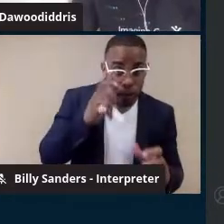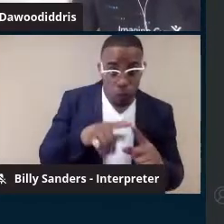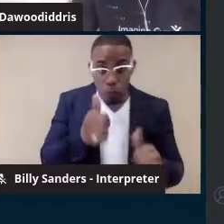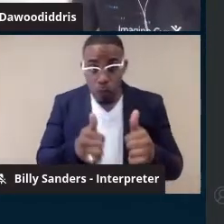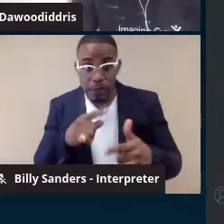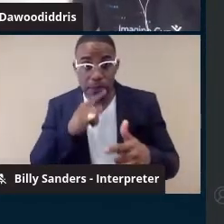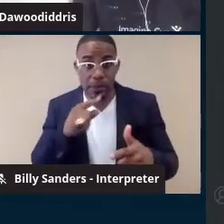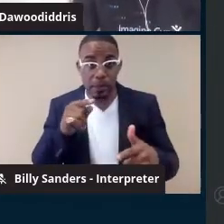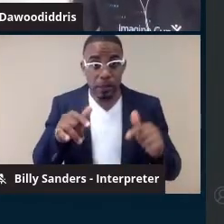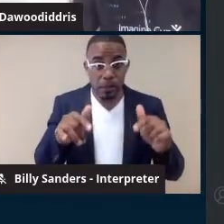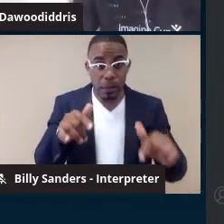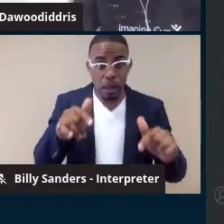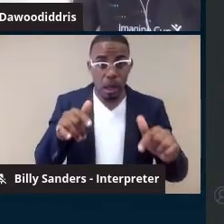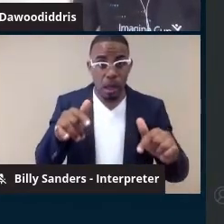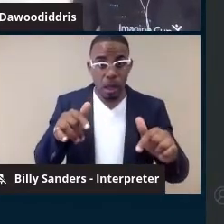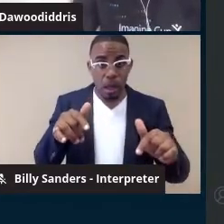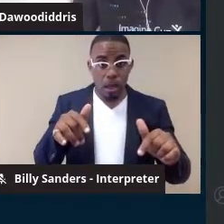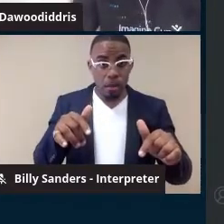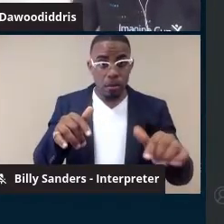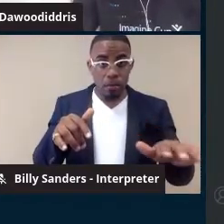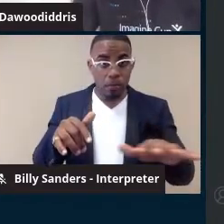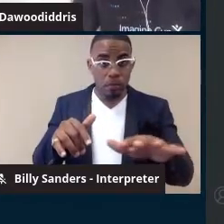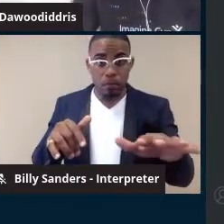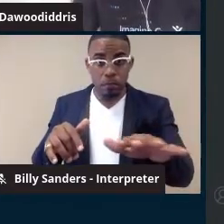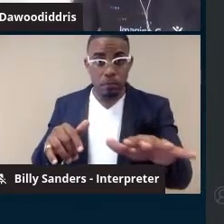is port,